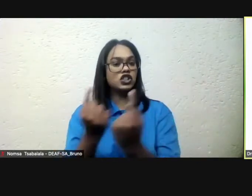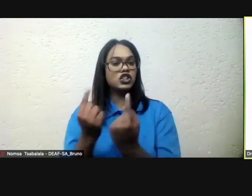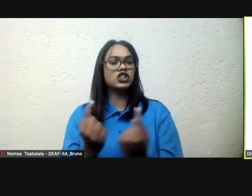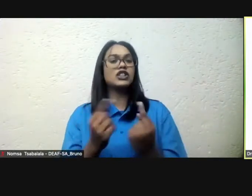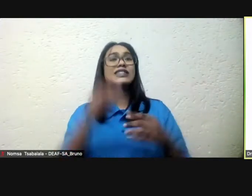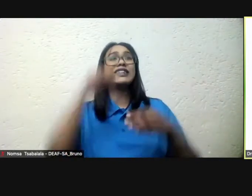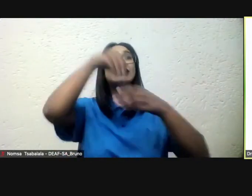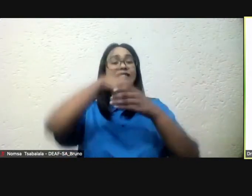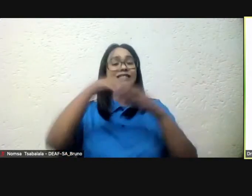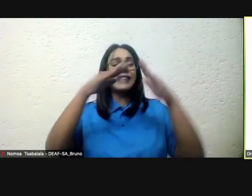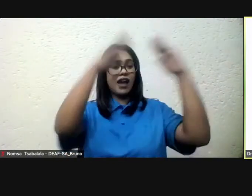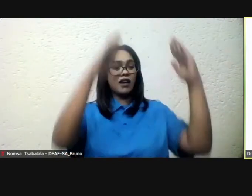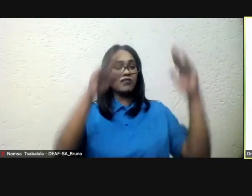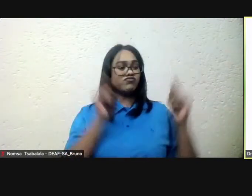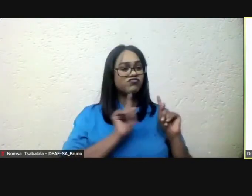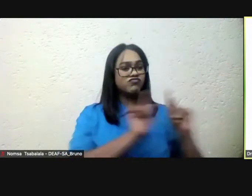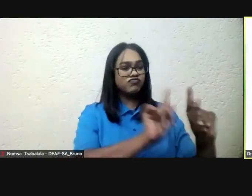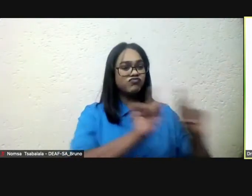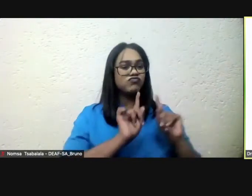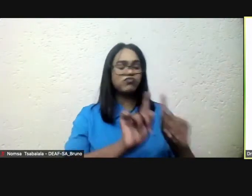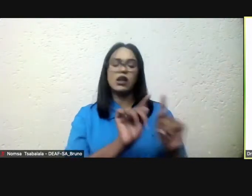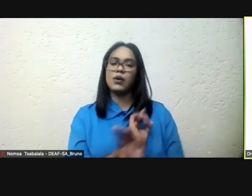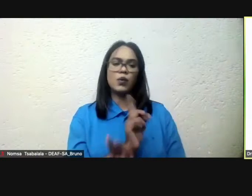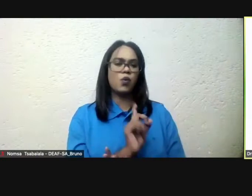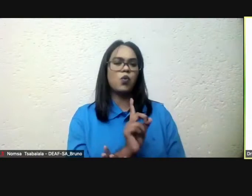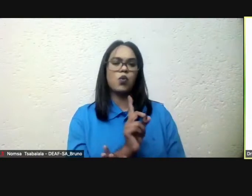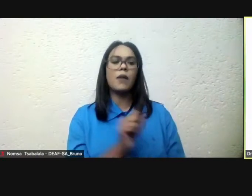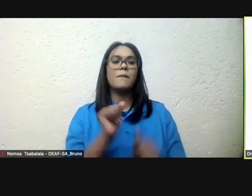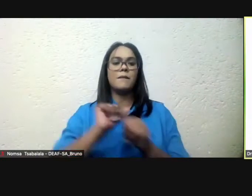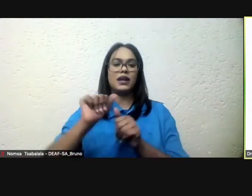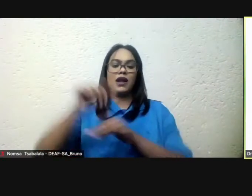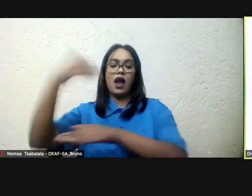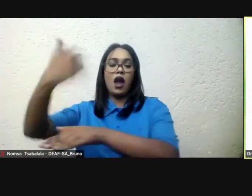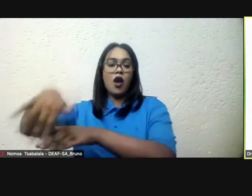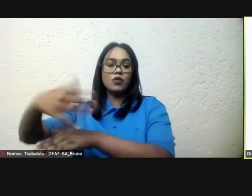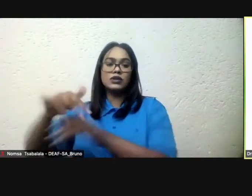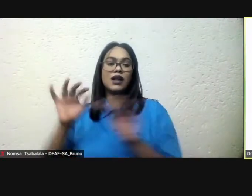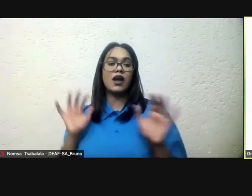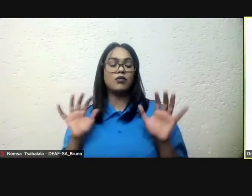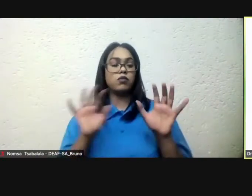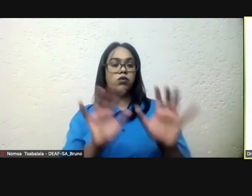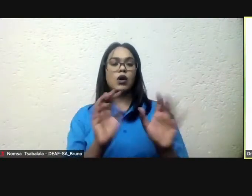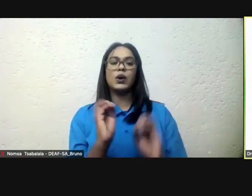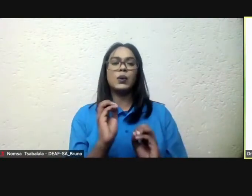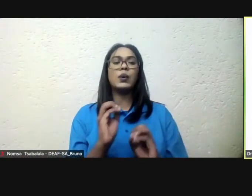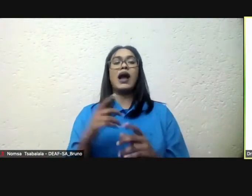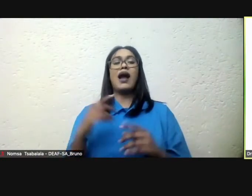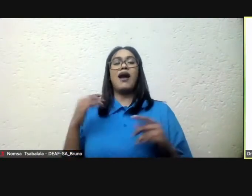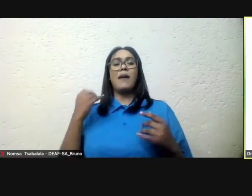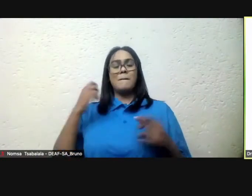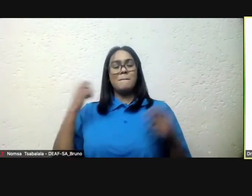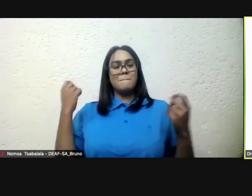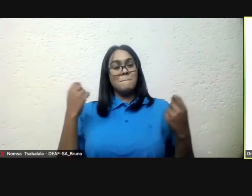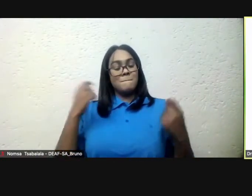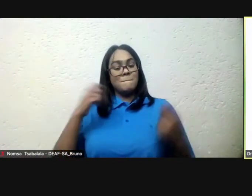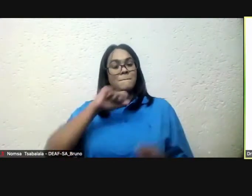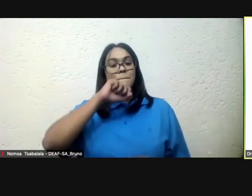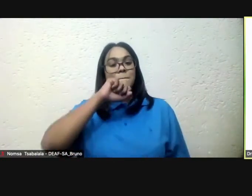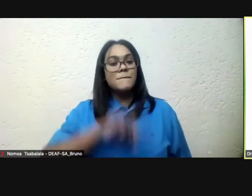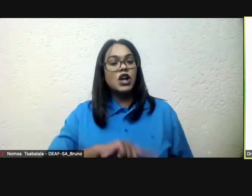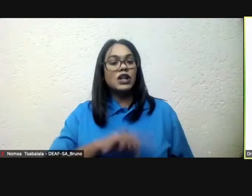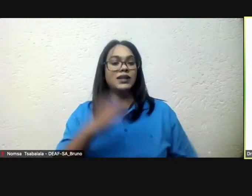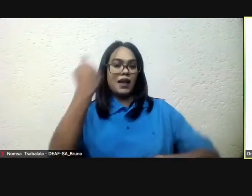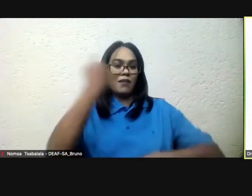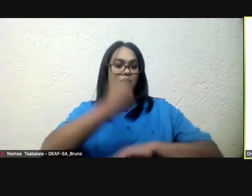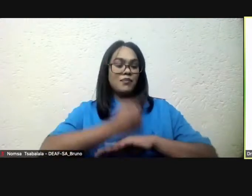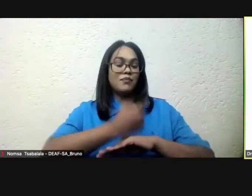also our Excellency President has said, let's reduce the end of year parties, the birthday parties, especially indoor.